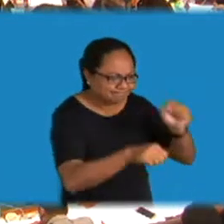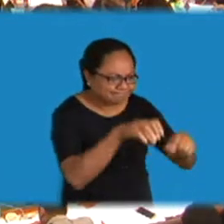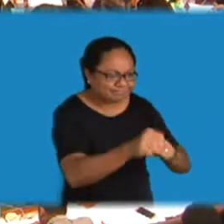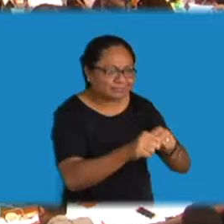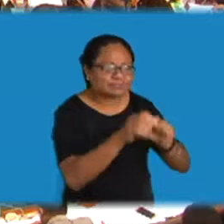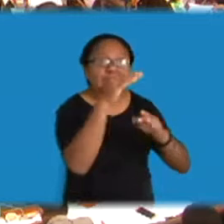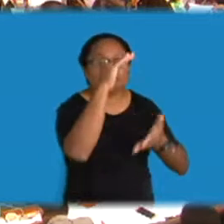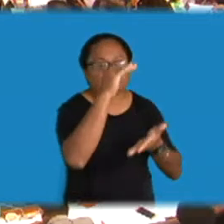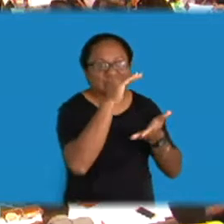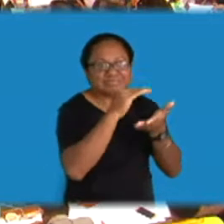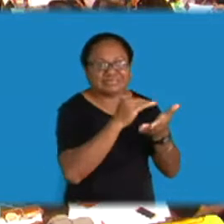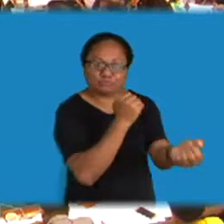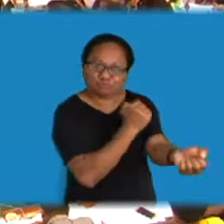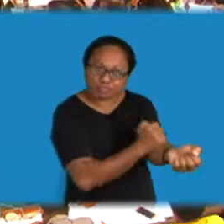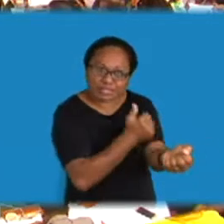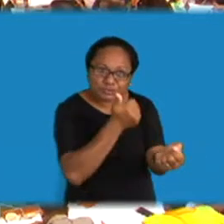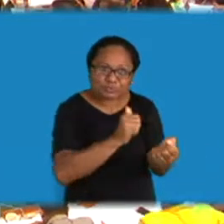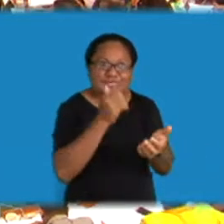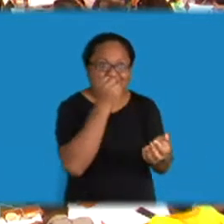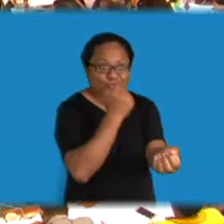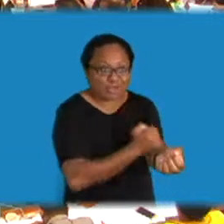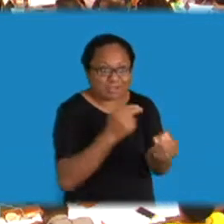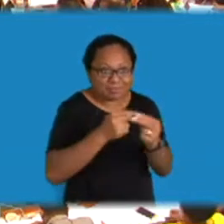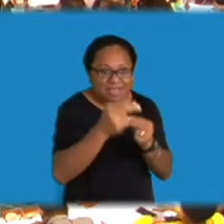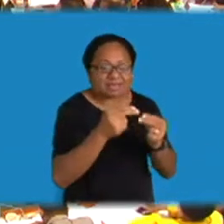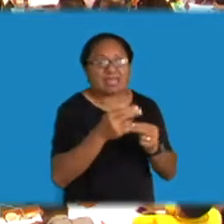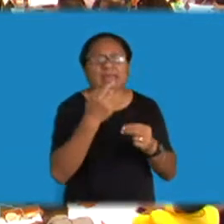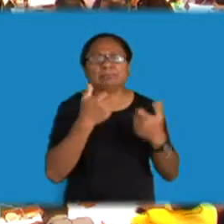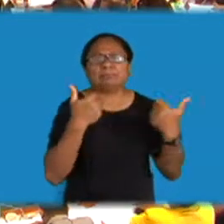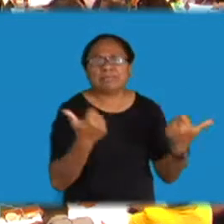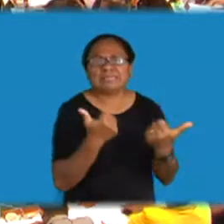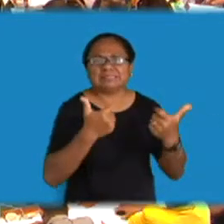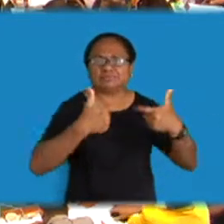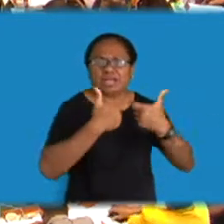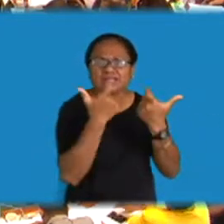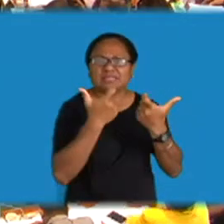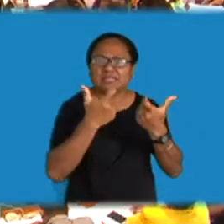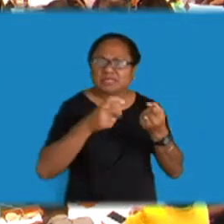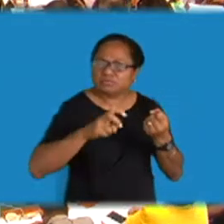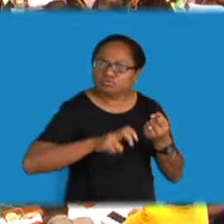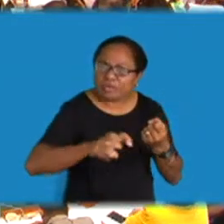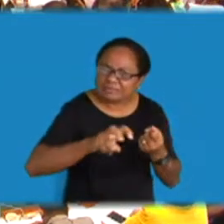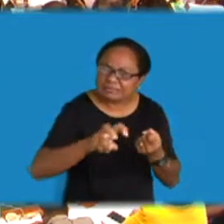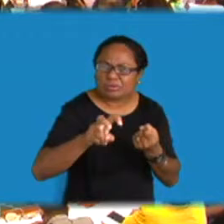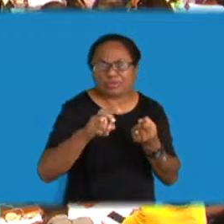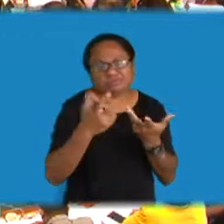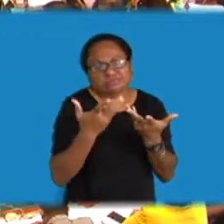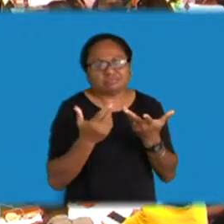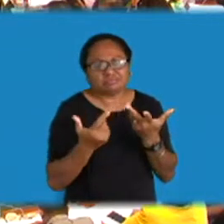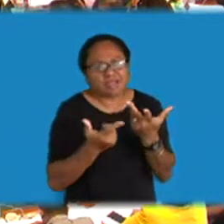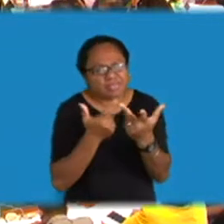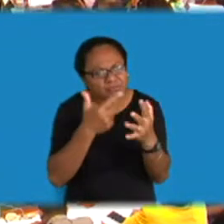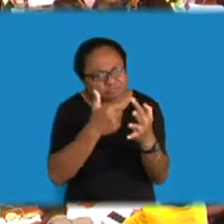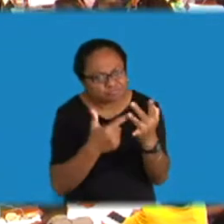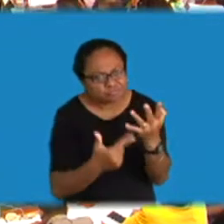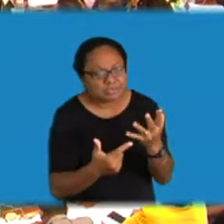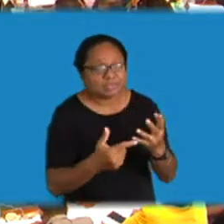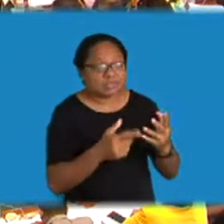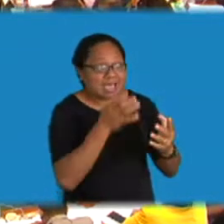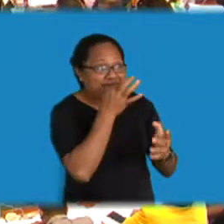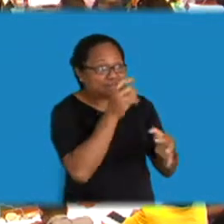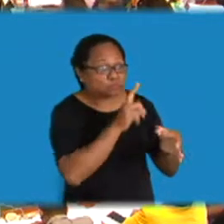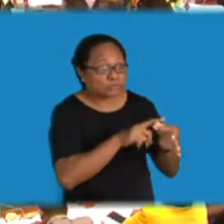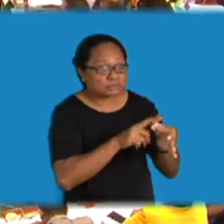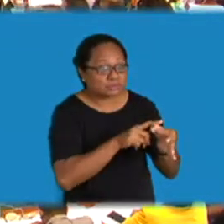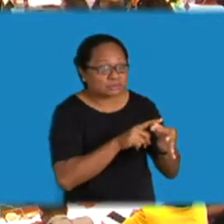and they have many challenges like transport, logistics, and what is the ministry doing